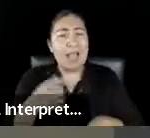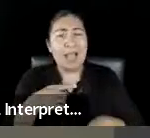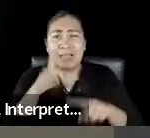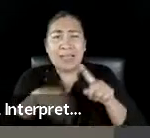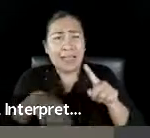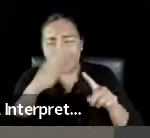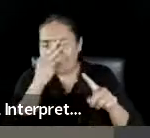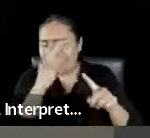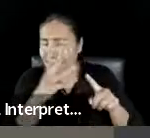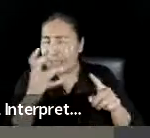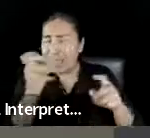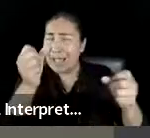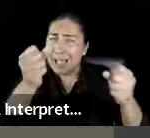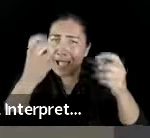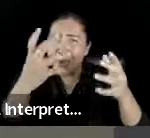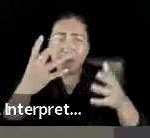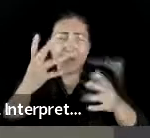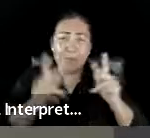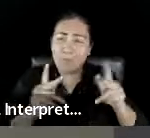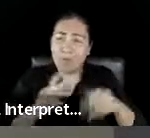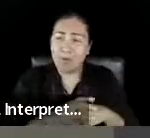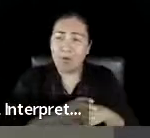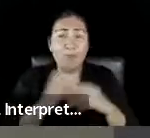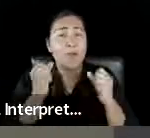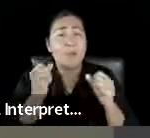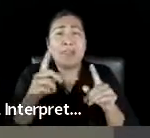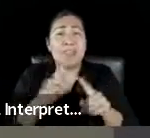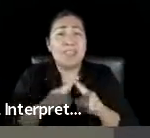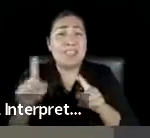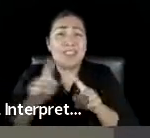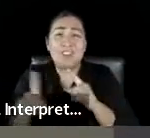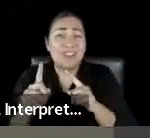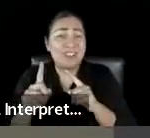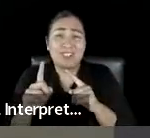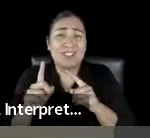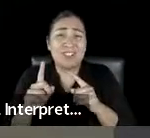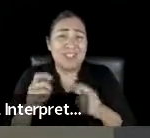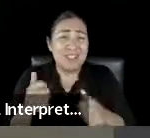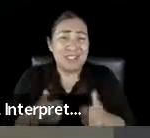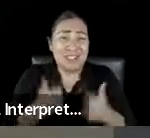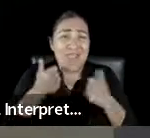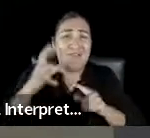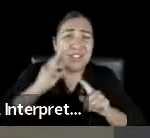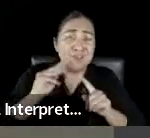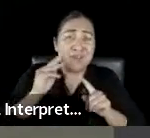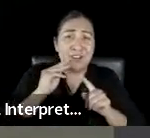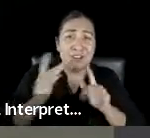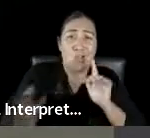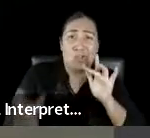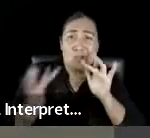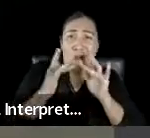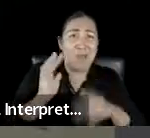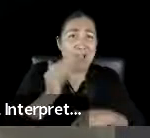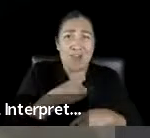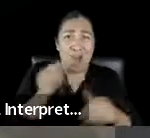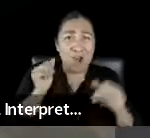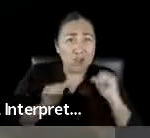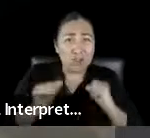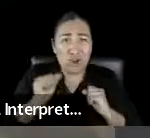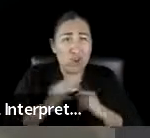many people from all walks of life reach out to me about the show that we make.